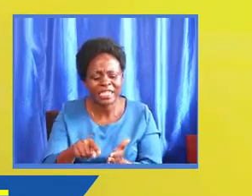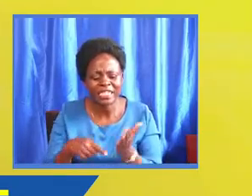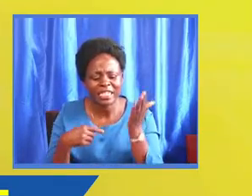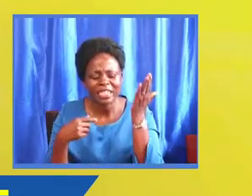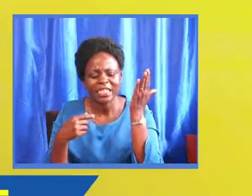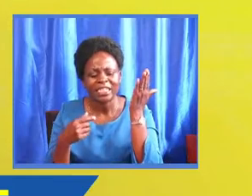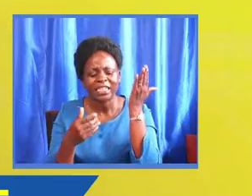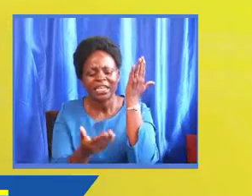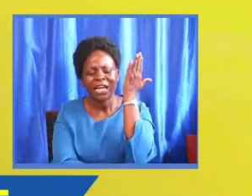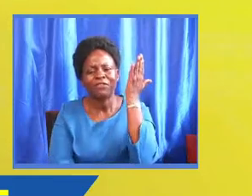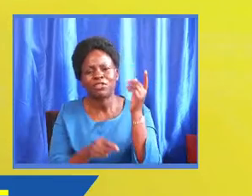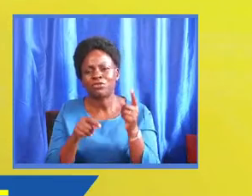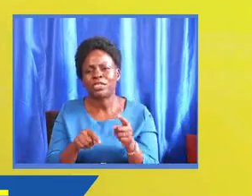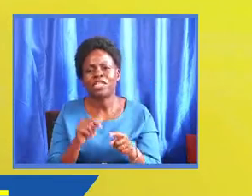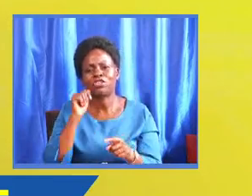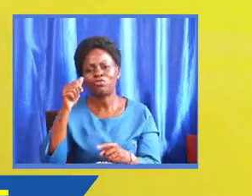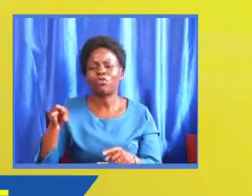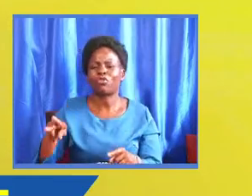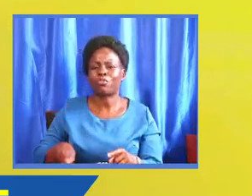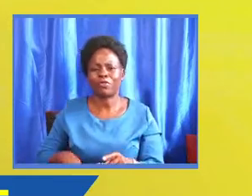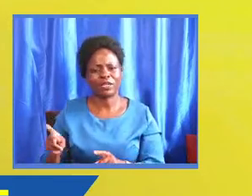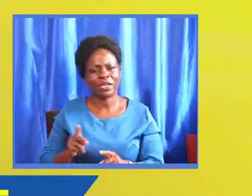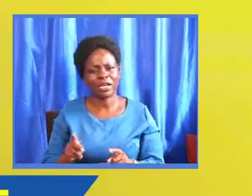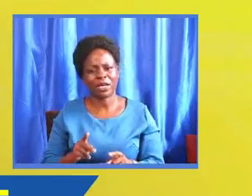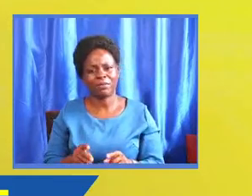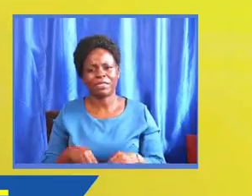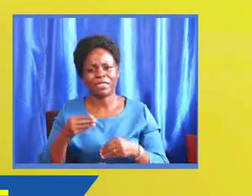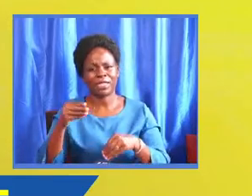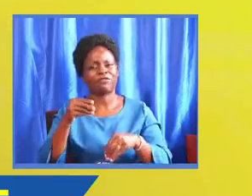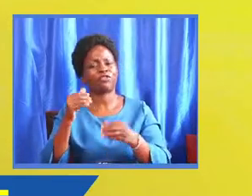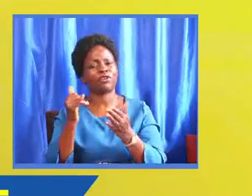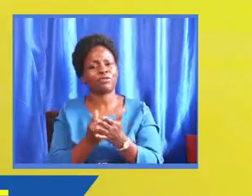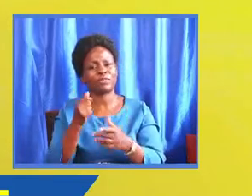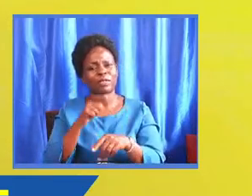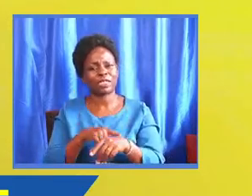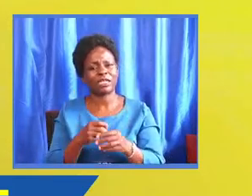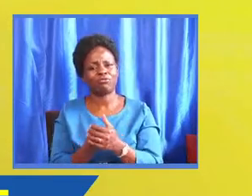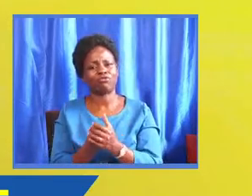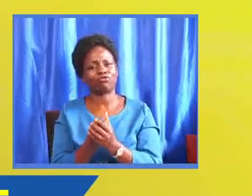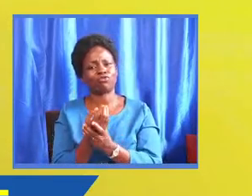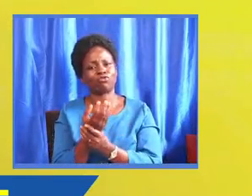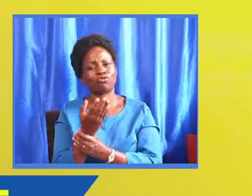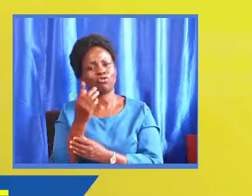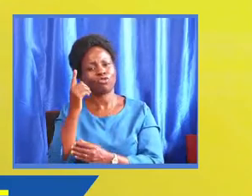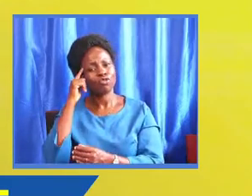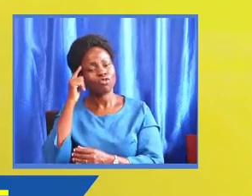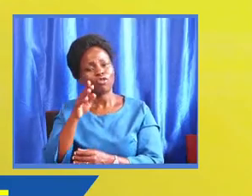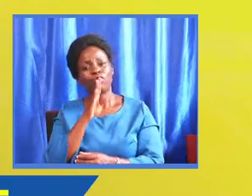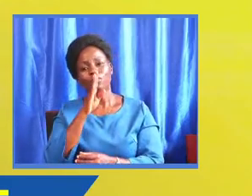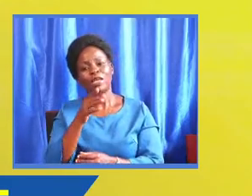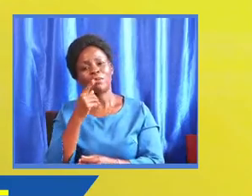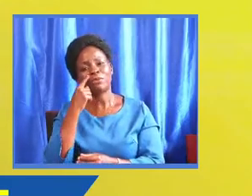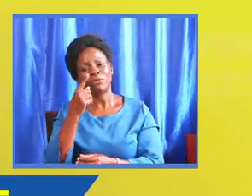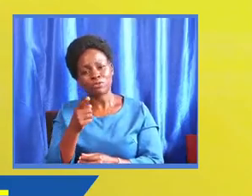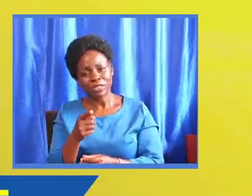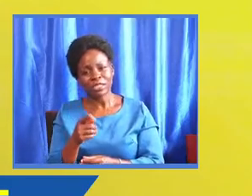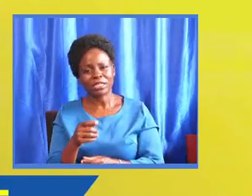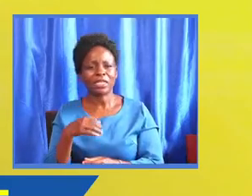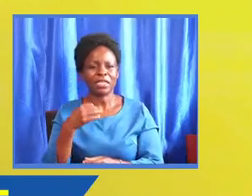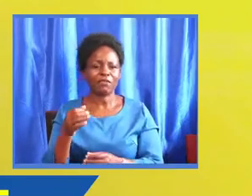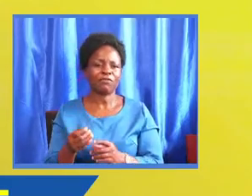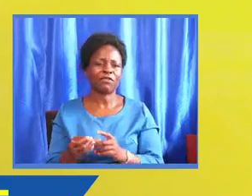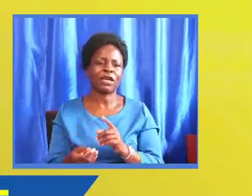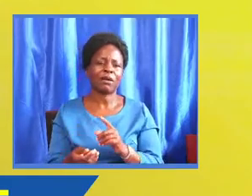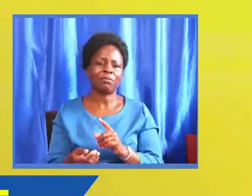expect supernormal profits tomorrow. You have to give your investments time to perform for you to be able to see if they're actually profitable or